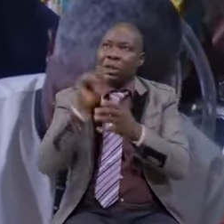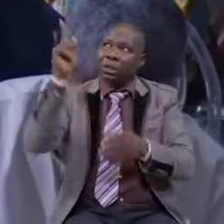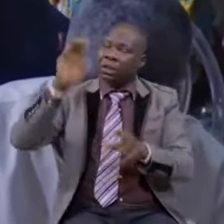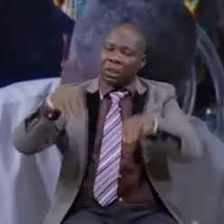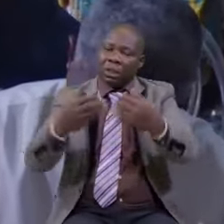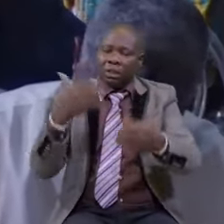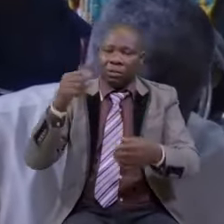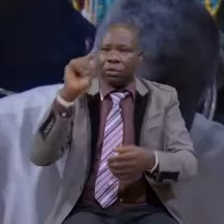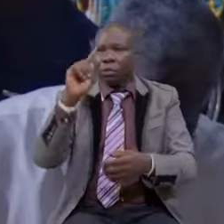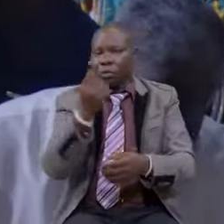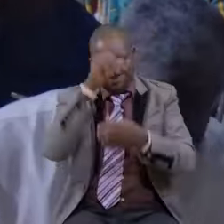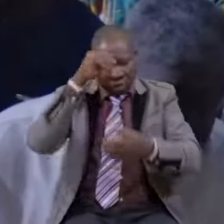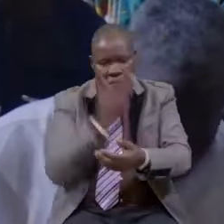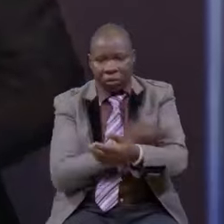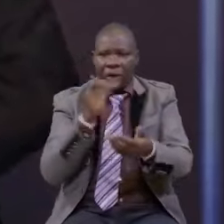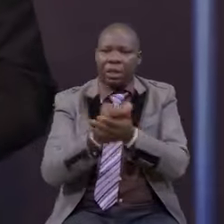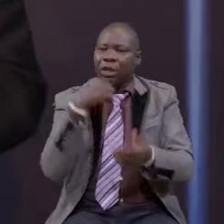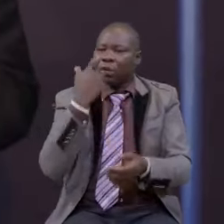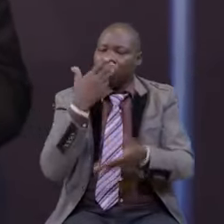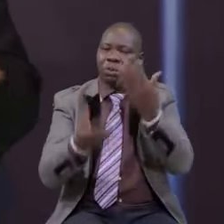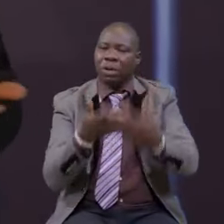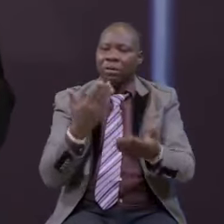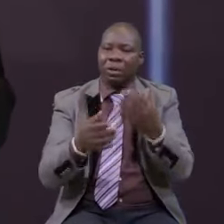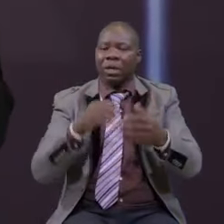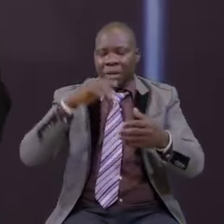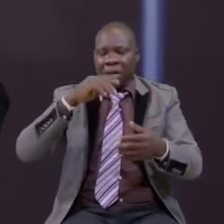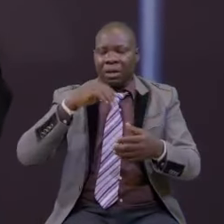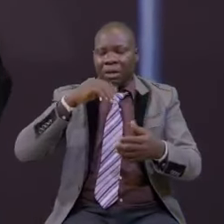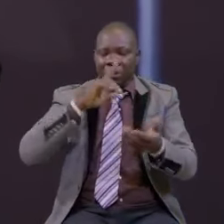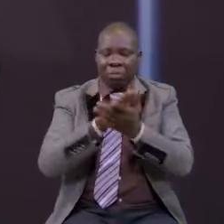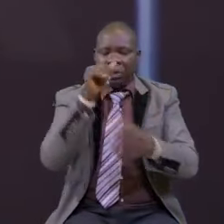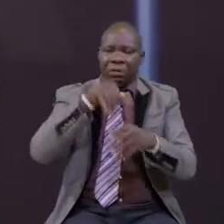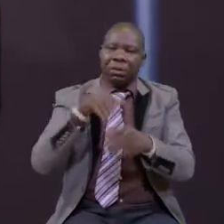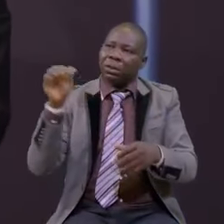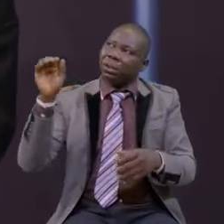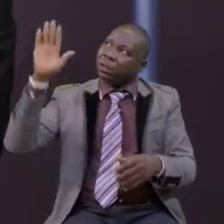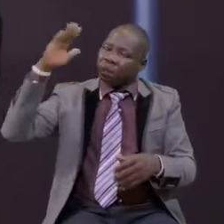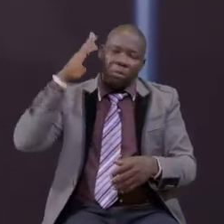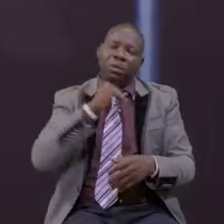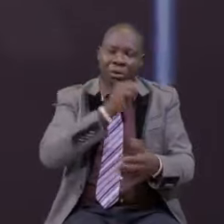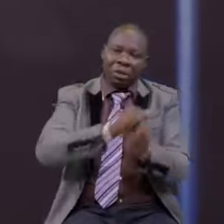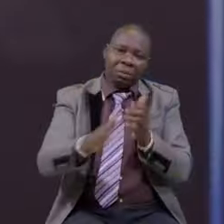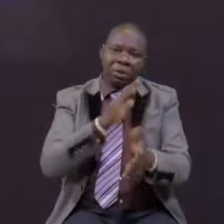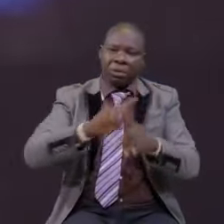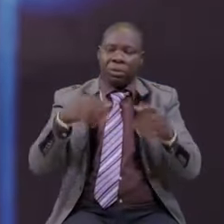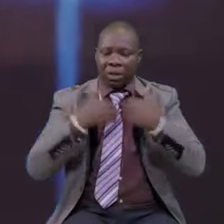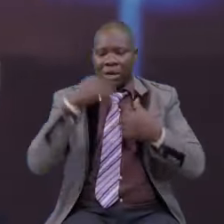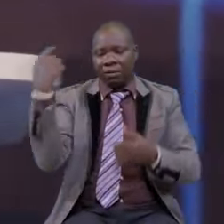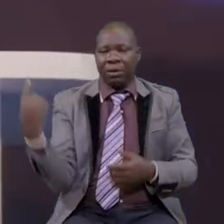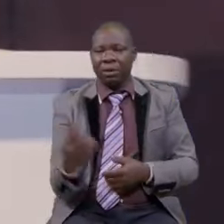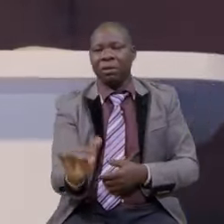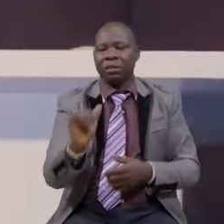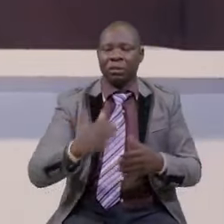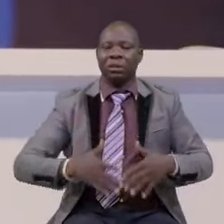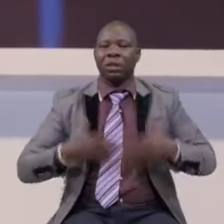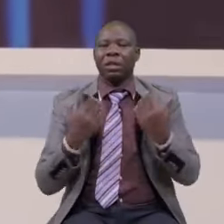that whosoever believeth in him should not perish but have everlasting life.